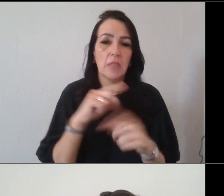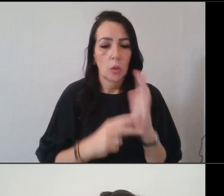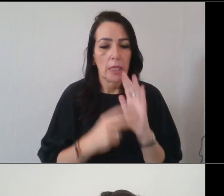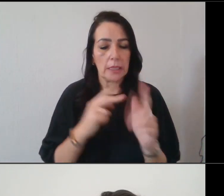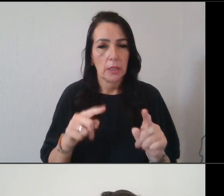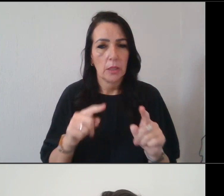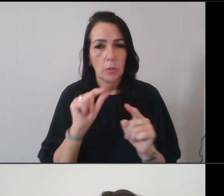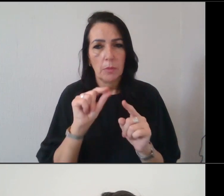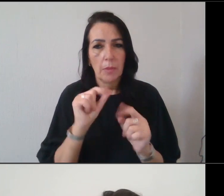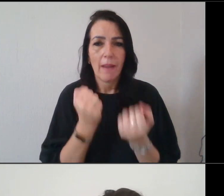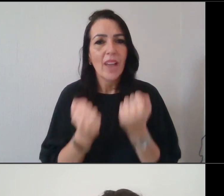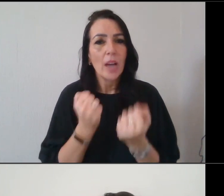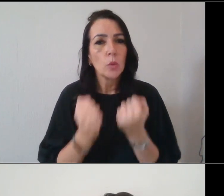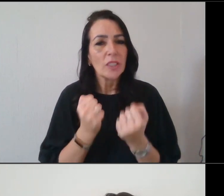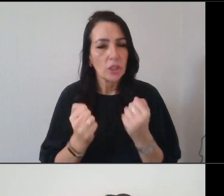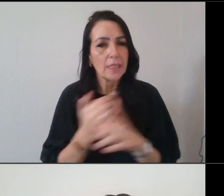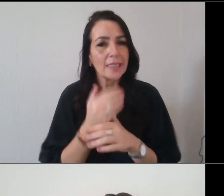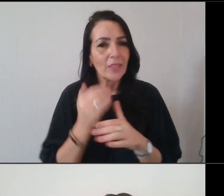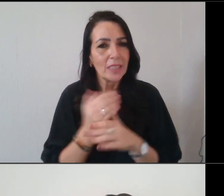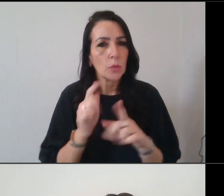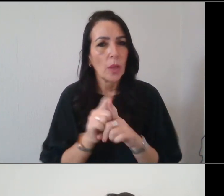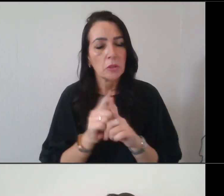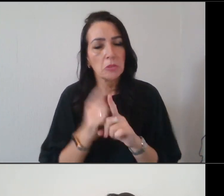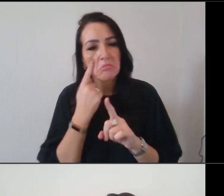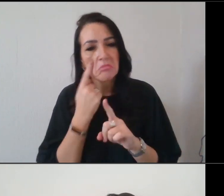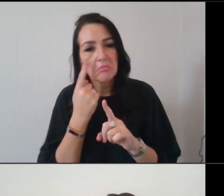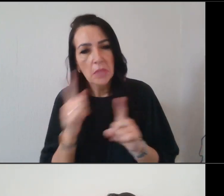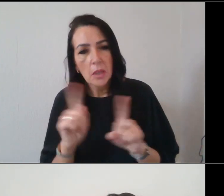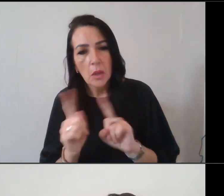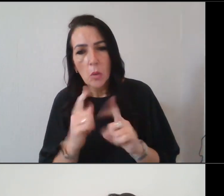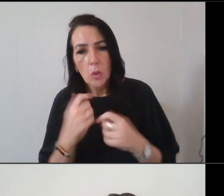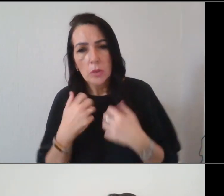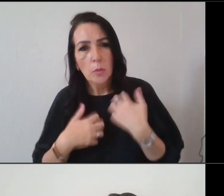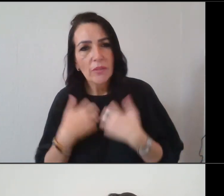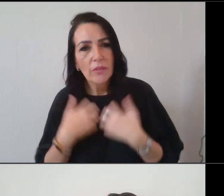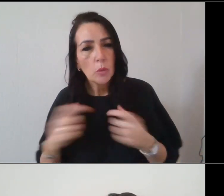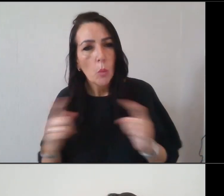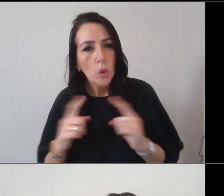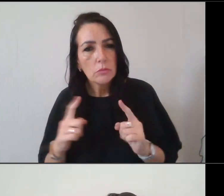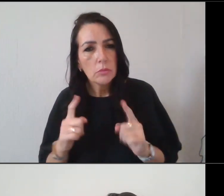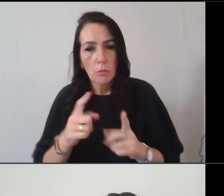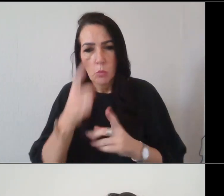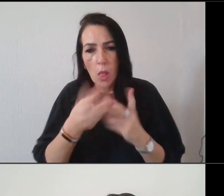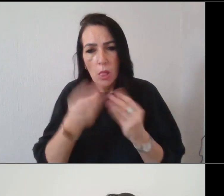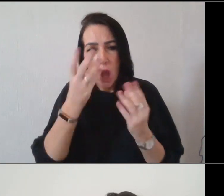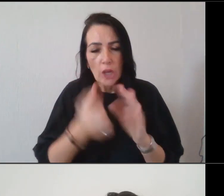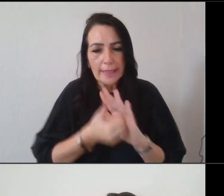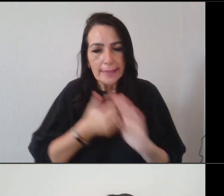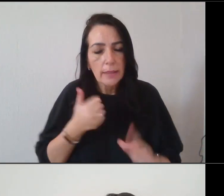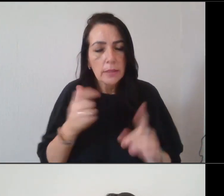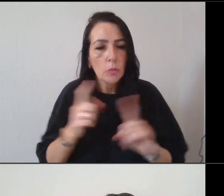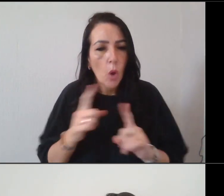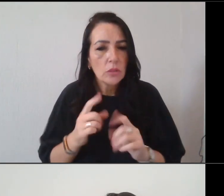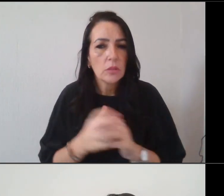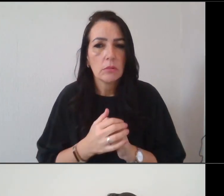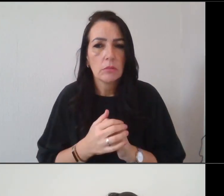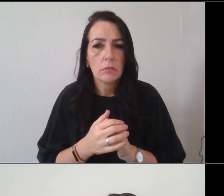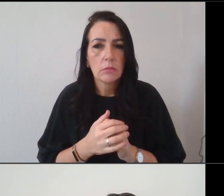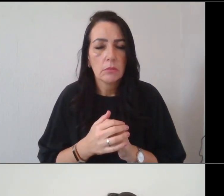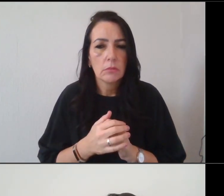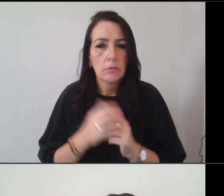of an evaluation activity to kind of find out what people's motivations are, or what their learning styles are, or what, how they